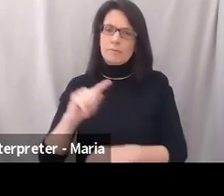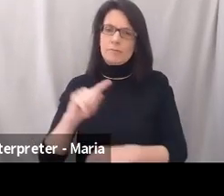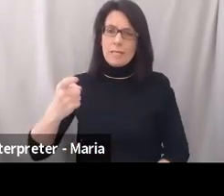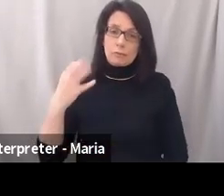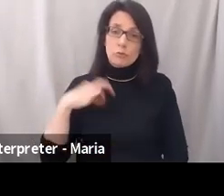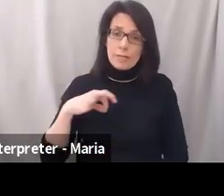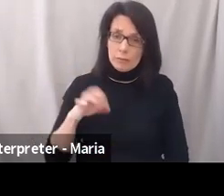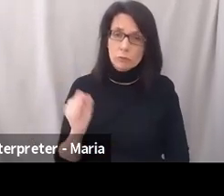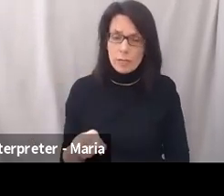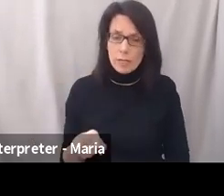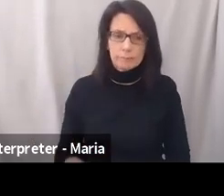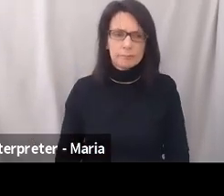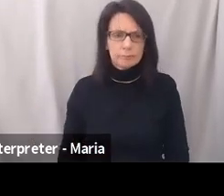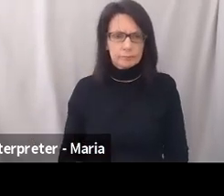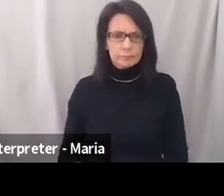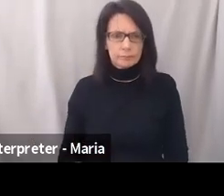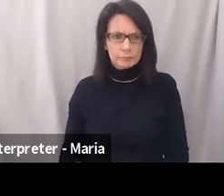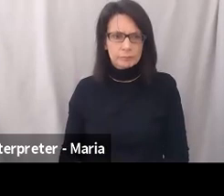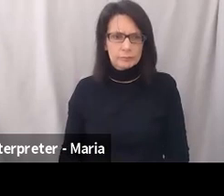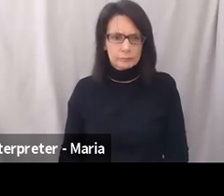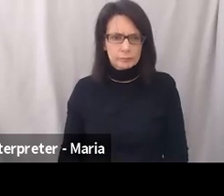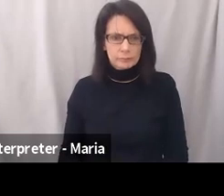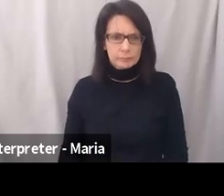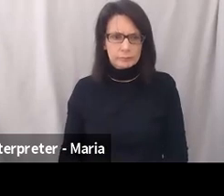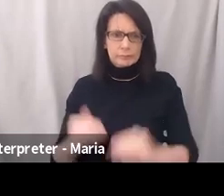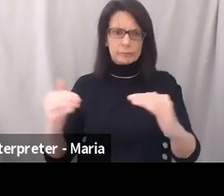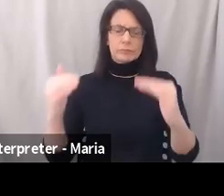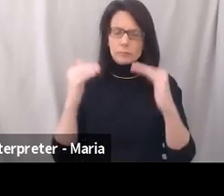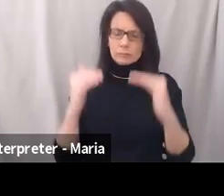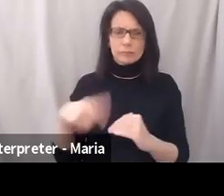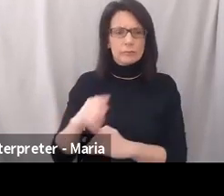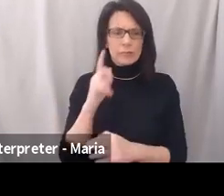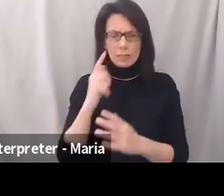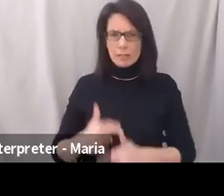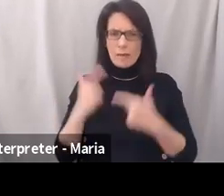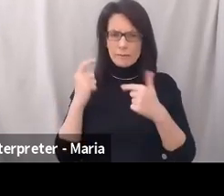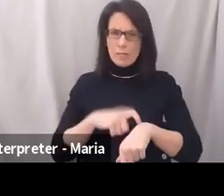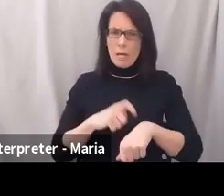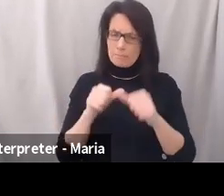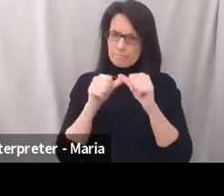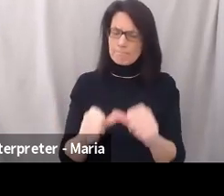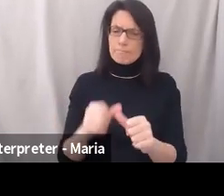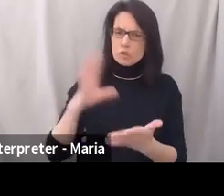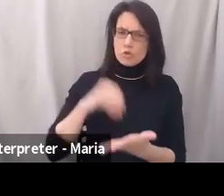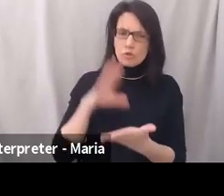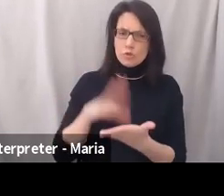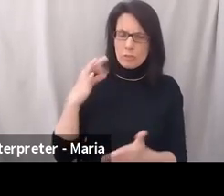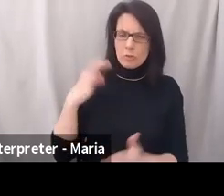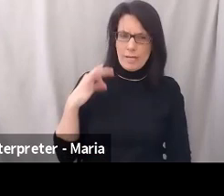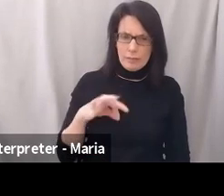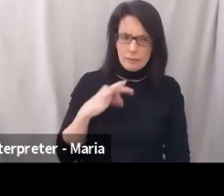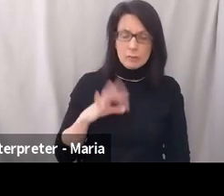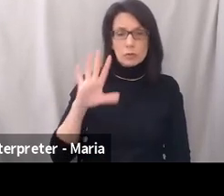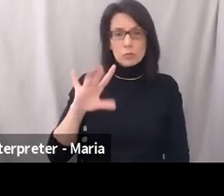also lifetime learning credit that reduces your federal tax liability up to $2,000